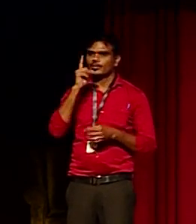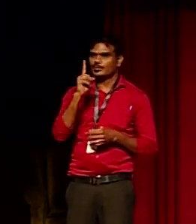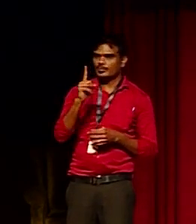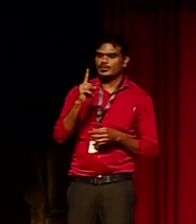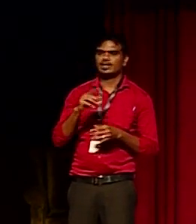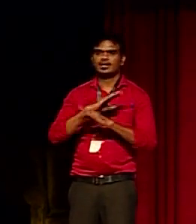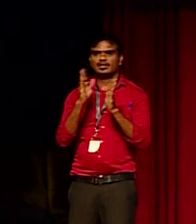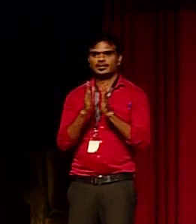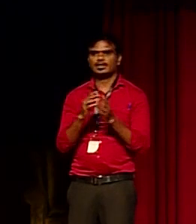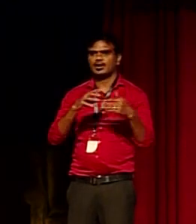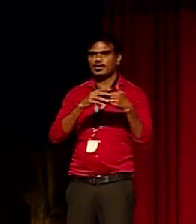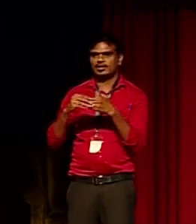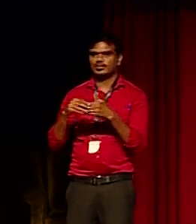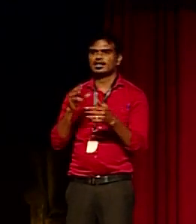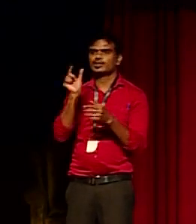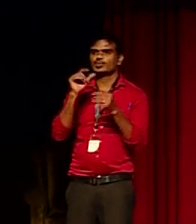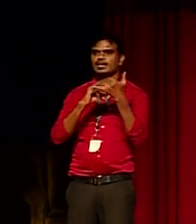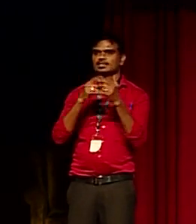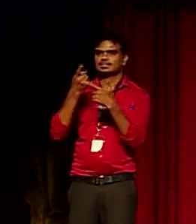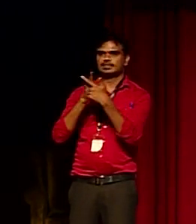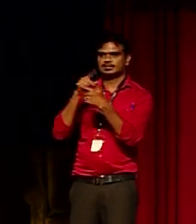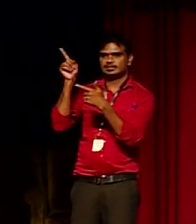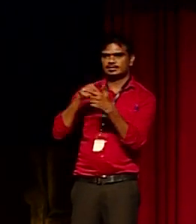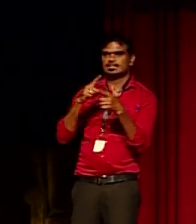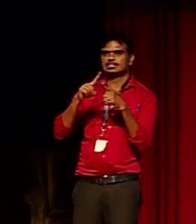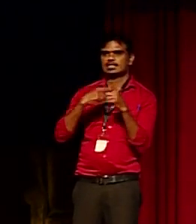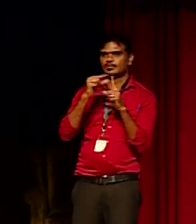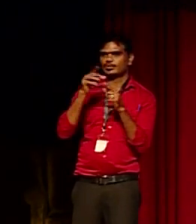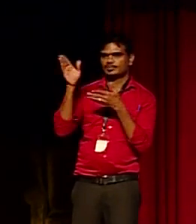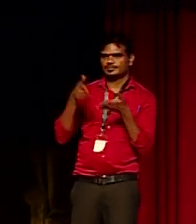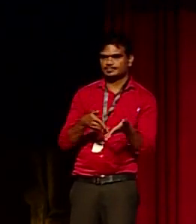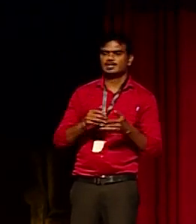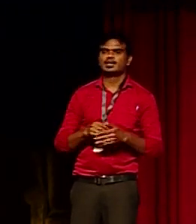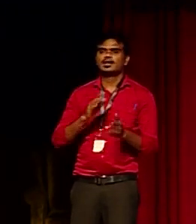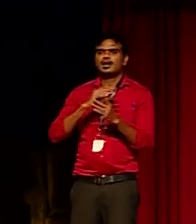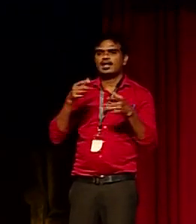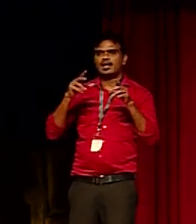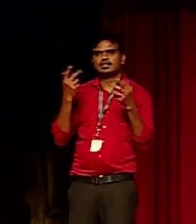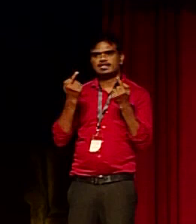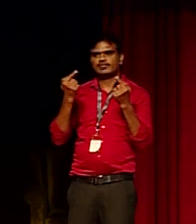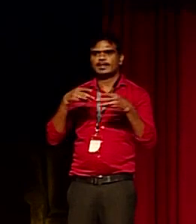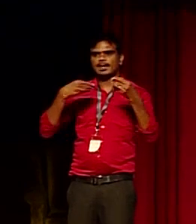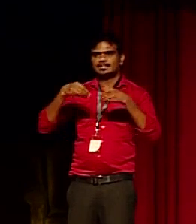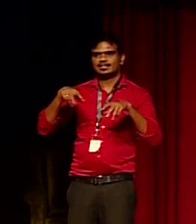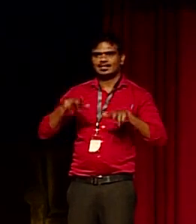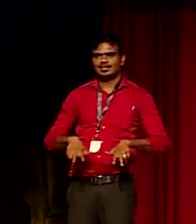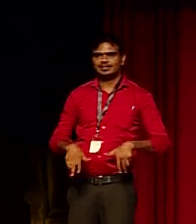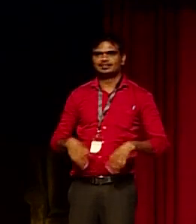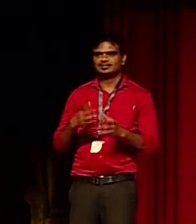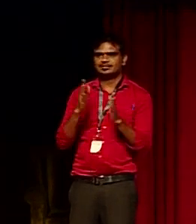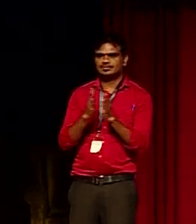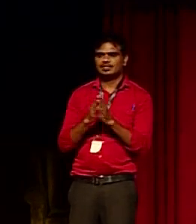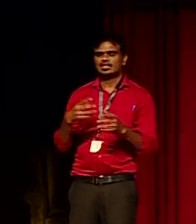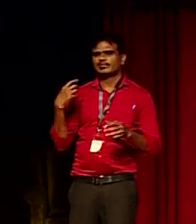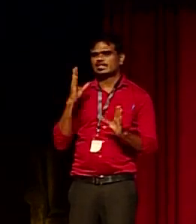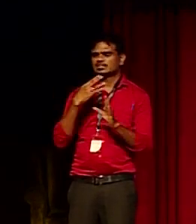was brought by an organization from the US to Jaipur. We fitted her an artificial limb. She came to us very depressed,